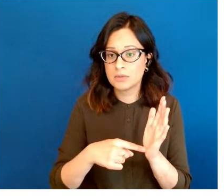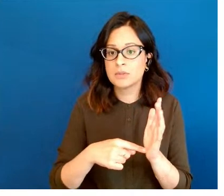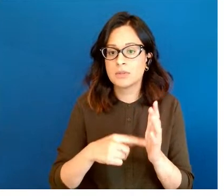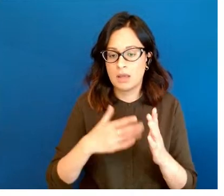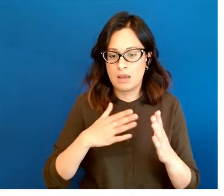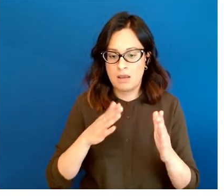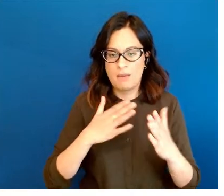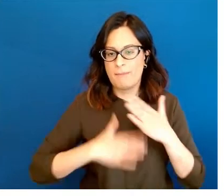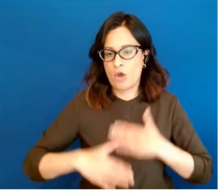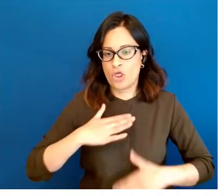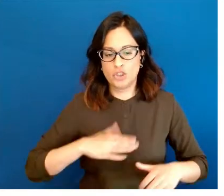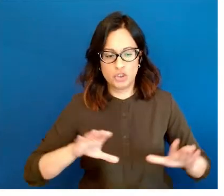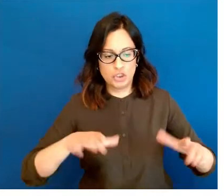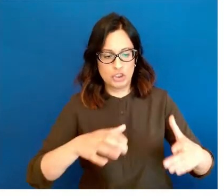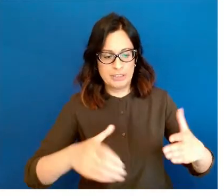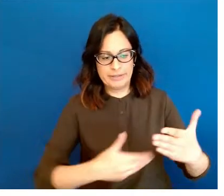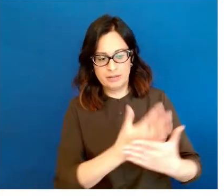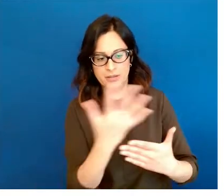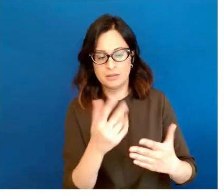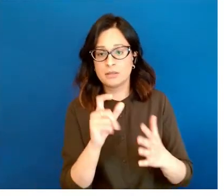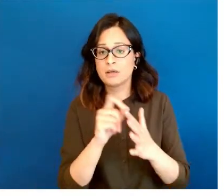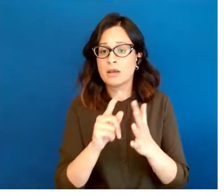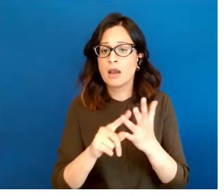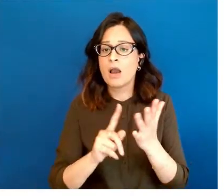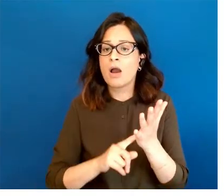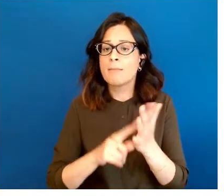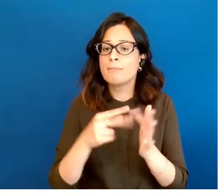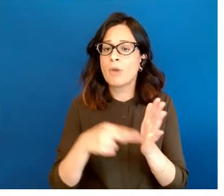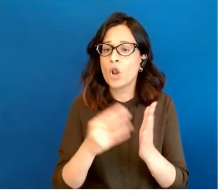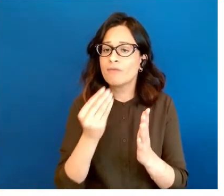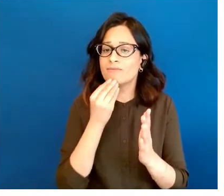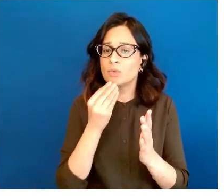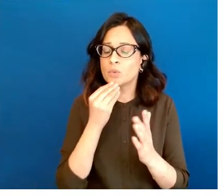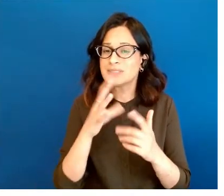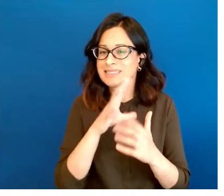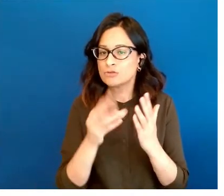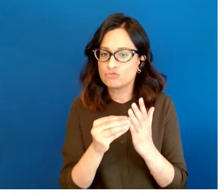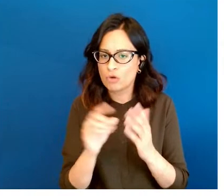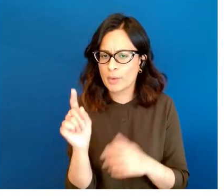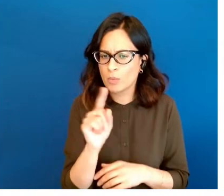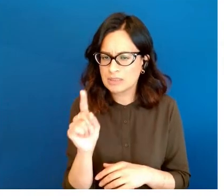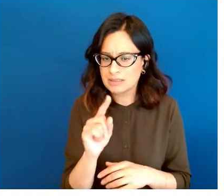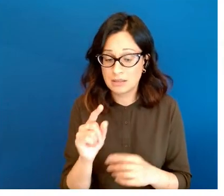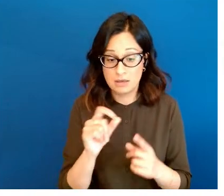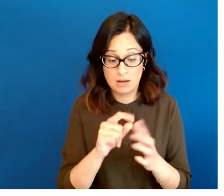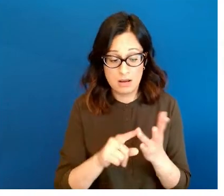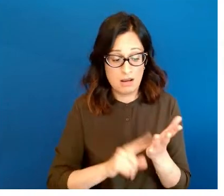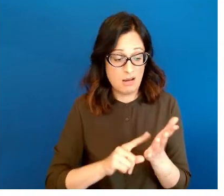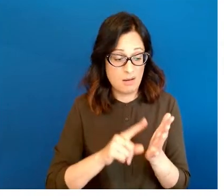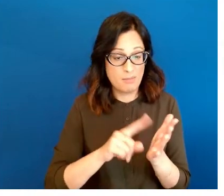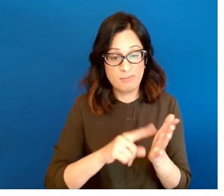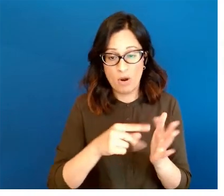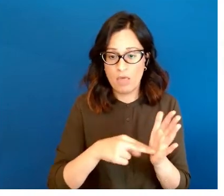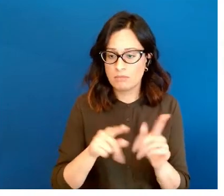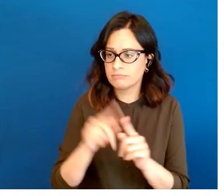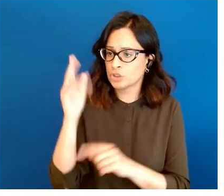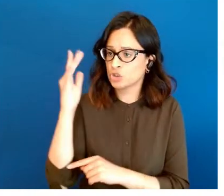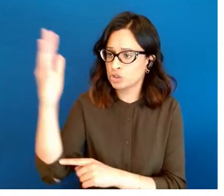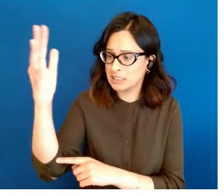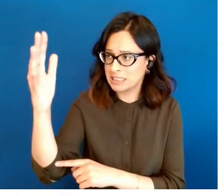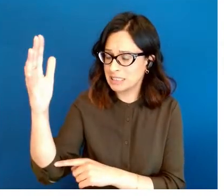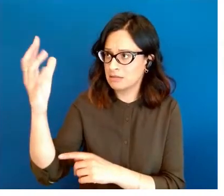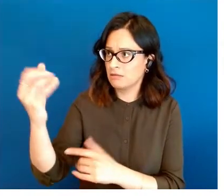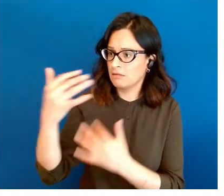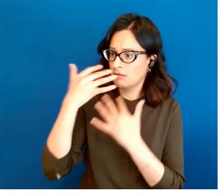detail further on is pollen food syndrome, where you'll react to a pollen, such as tree pollen, and cross-react with fruits and